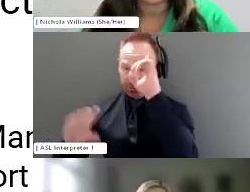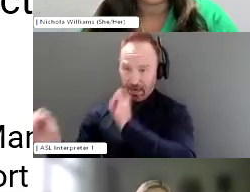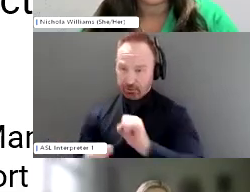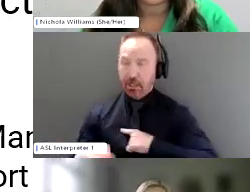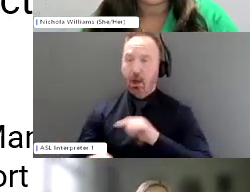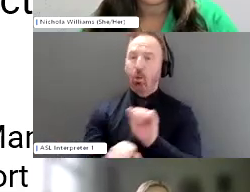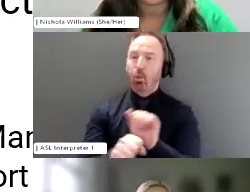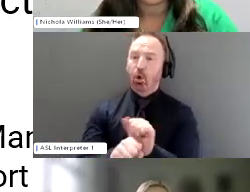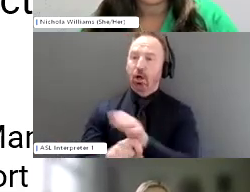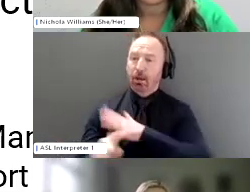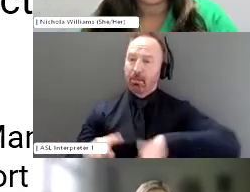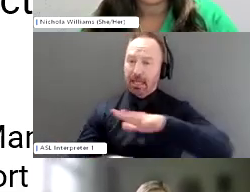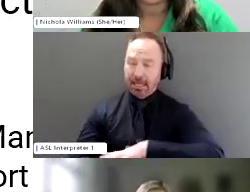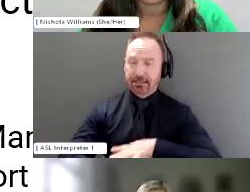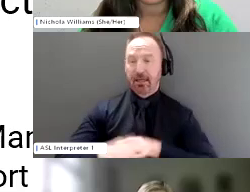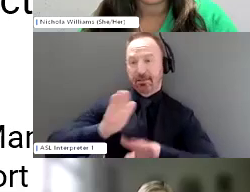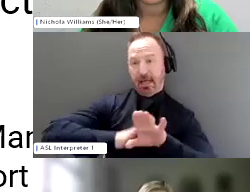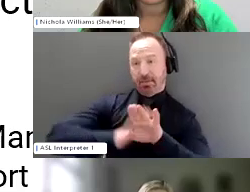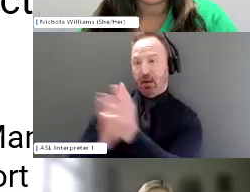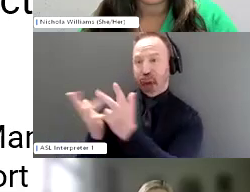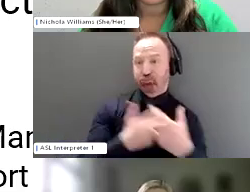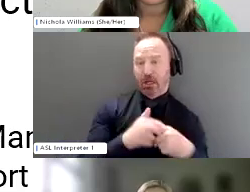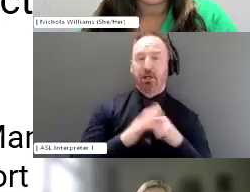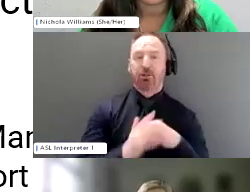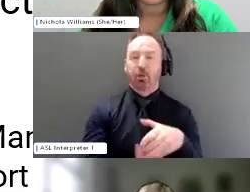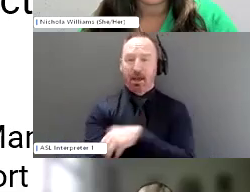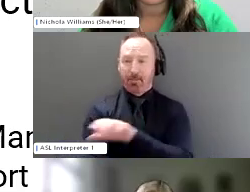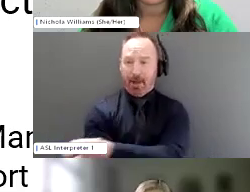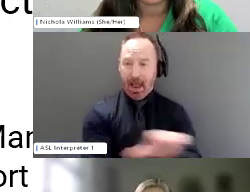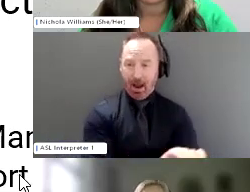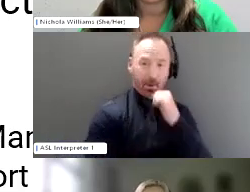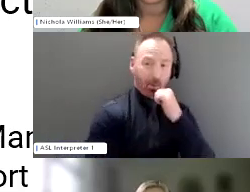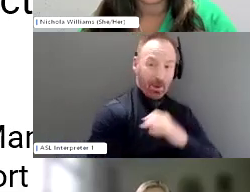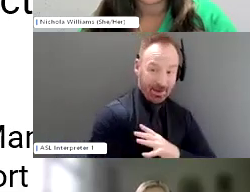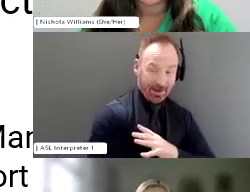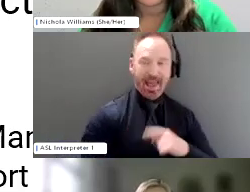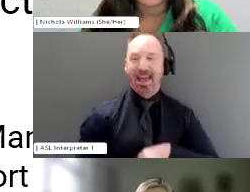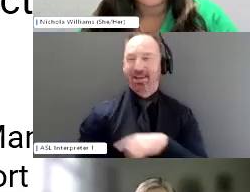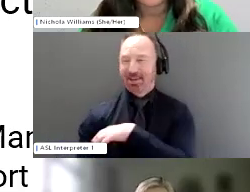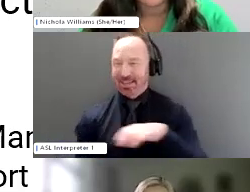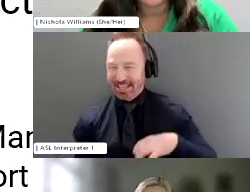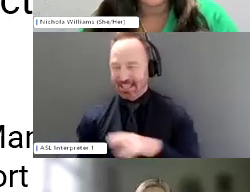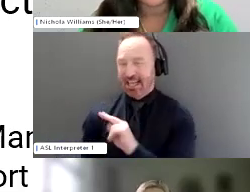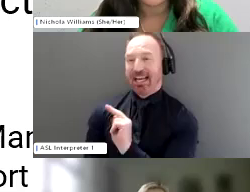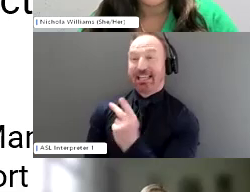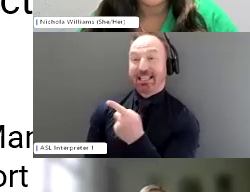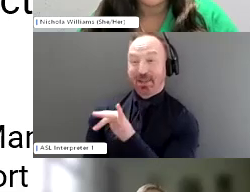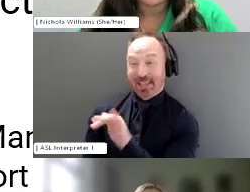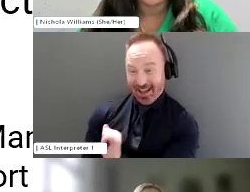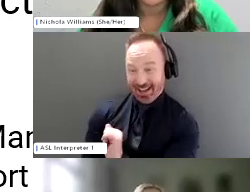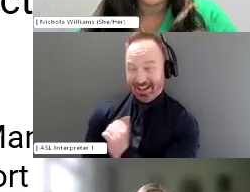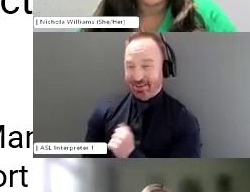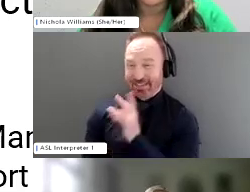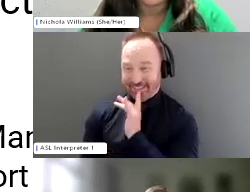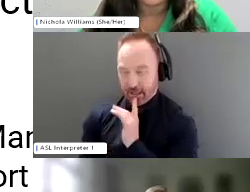really aligned with empowering women and communities. So Nicola, has more than 10 years of experience supporting and